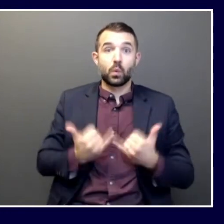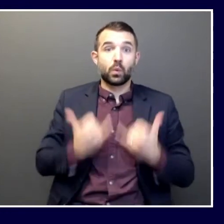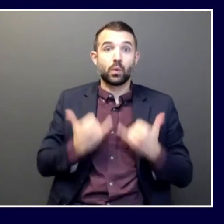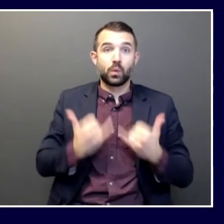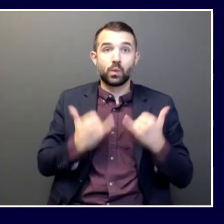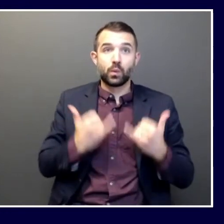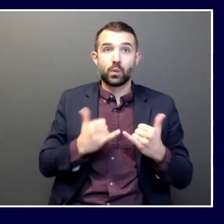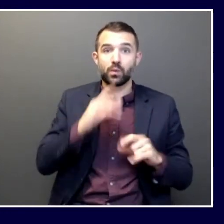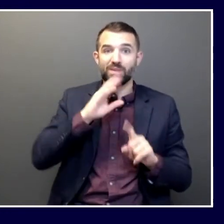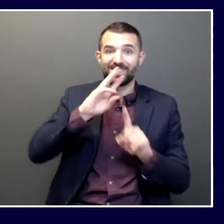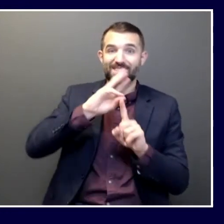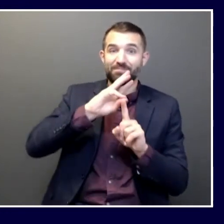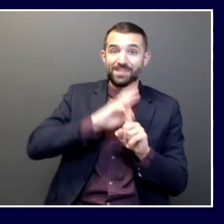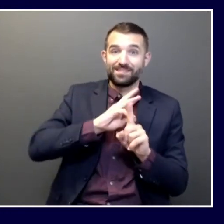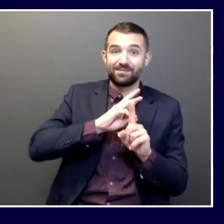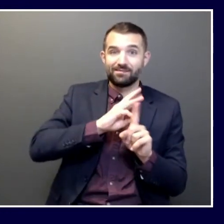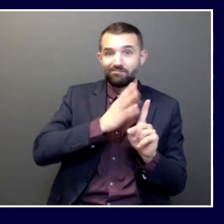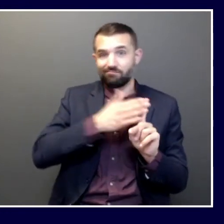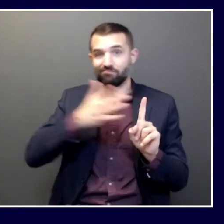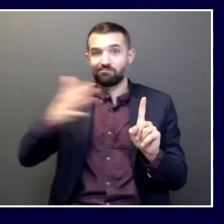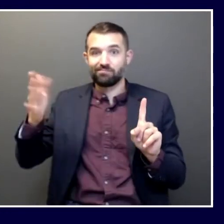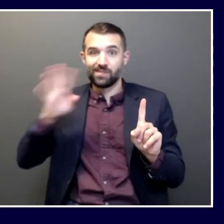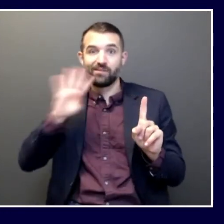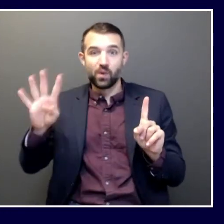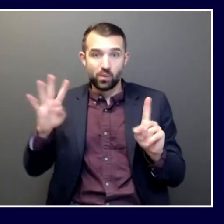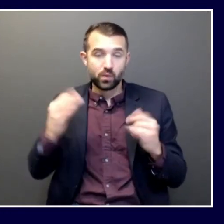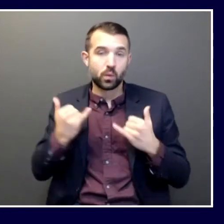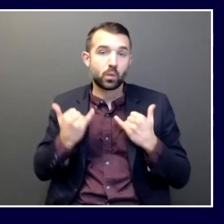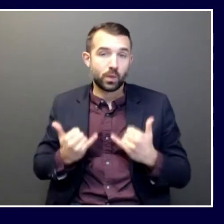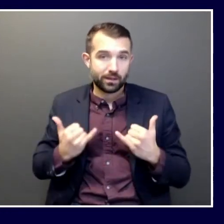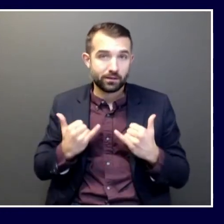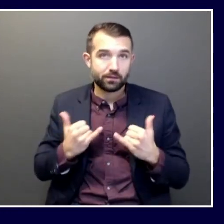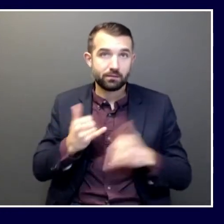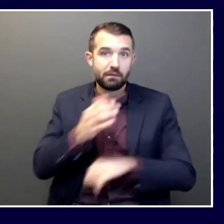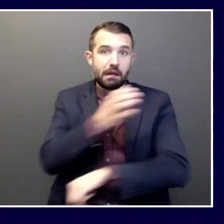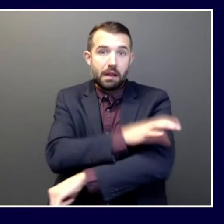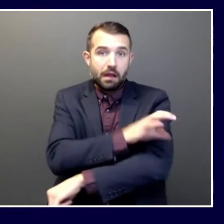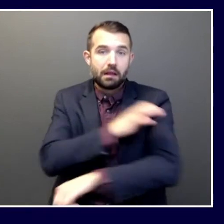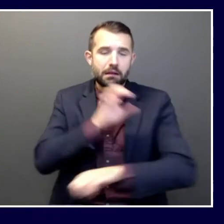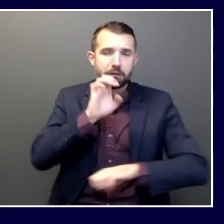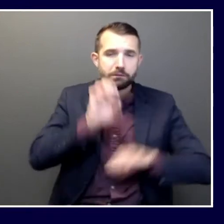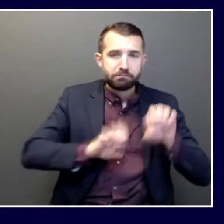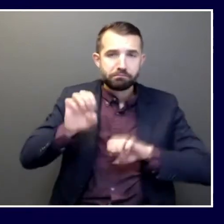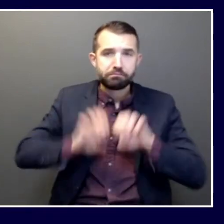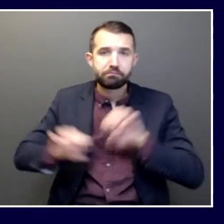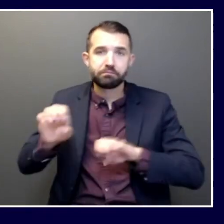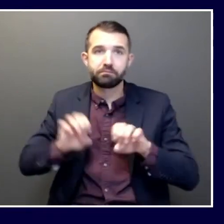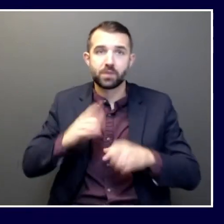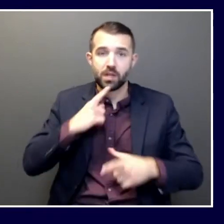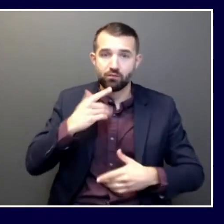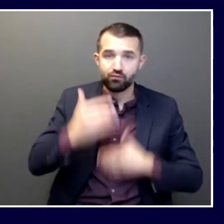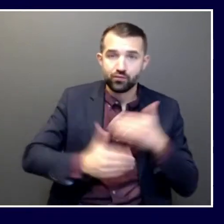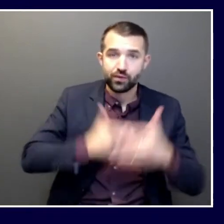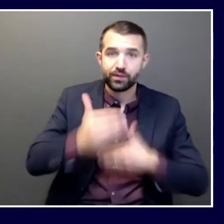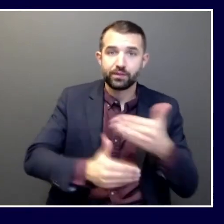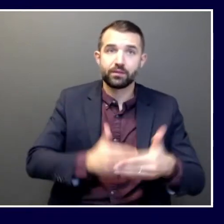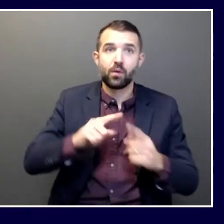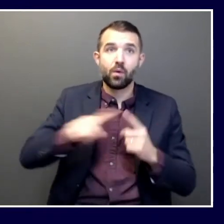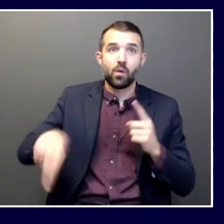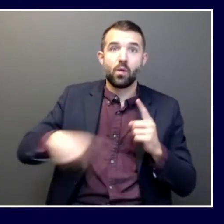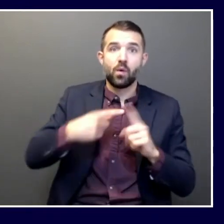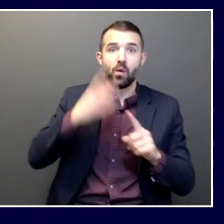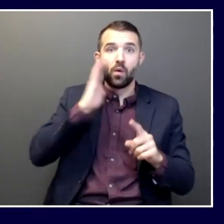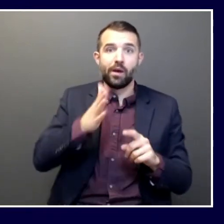4. And that group, the clinical trials are still underway. I don't yet know when they will be fully enrolled, when the data will be